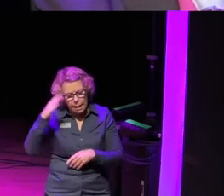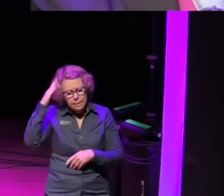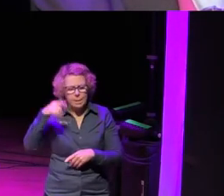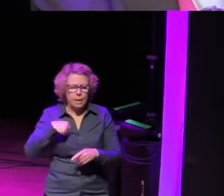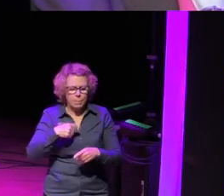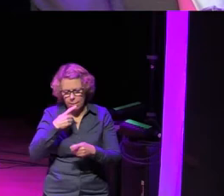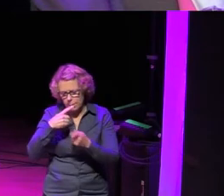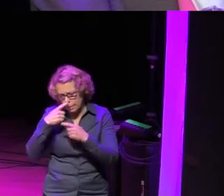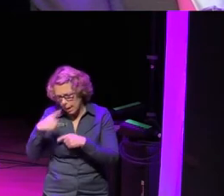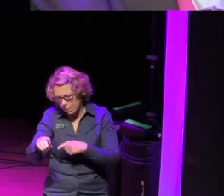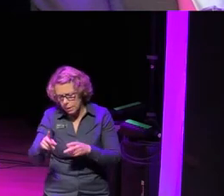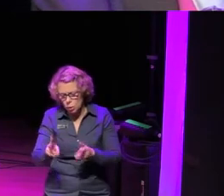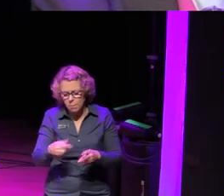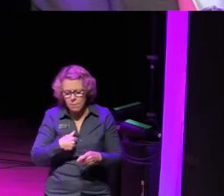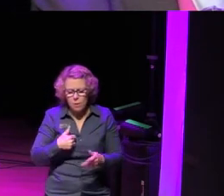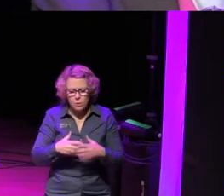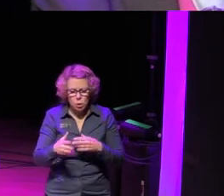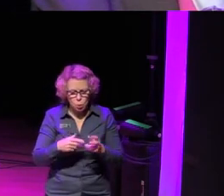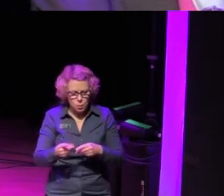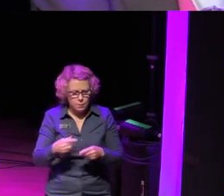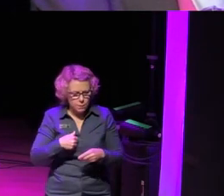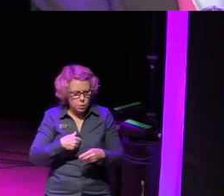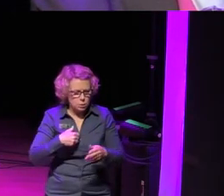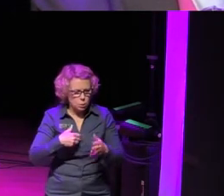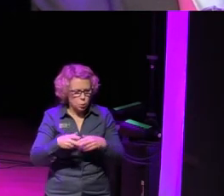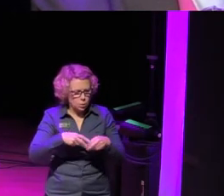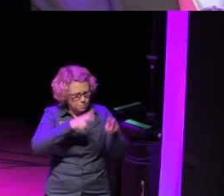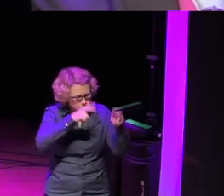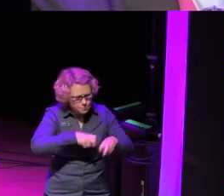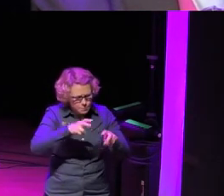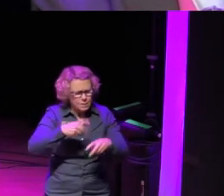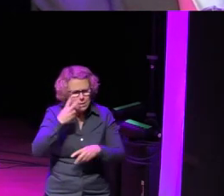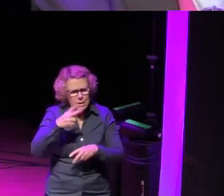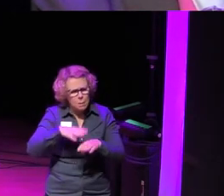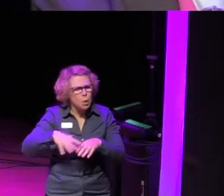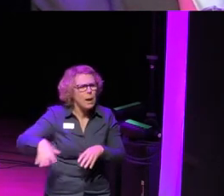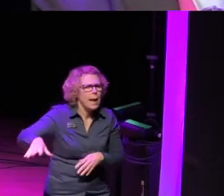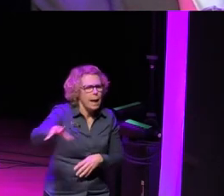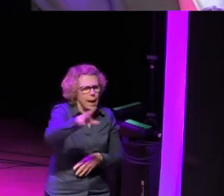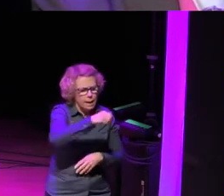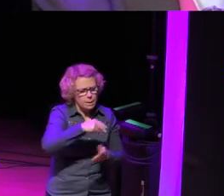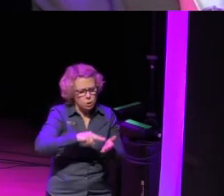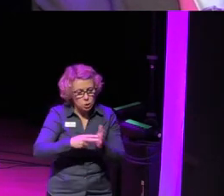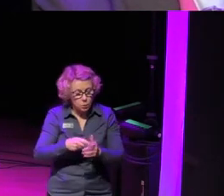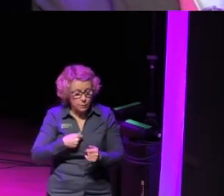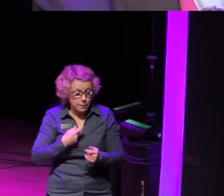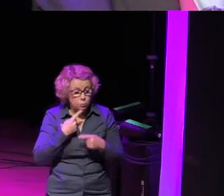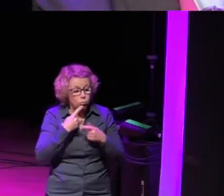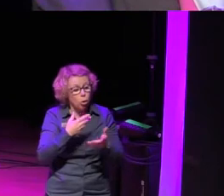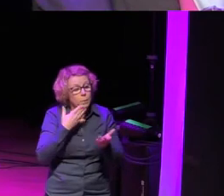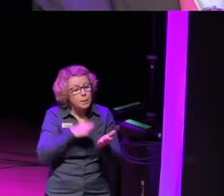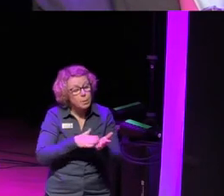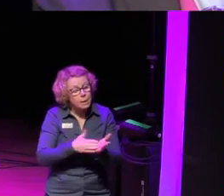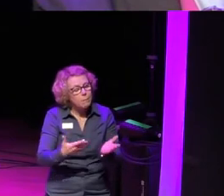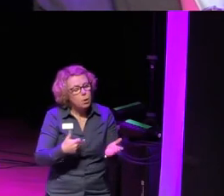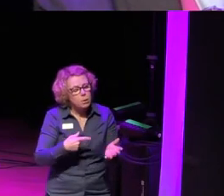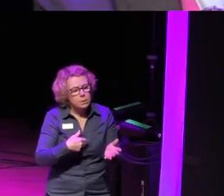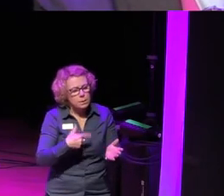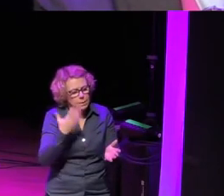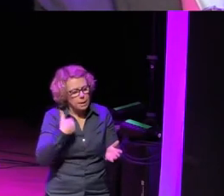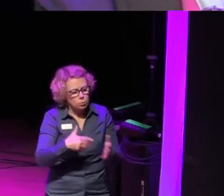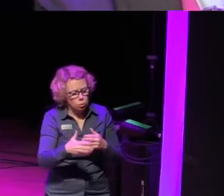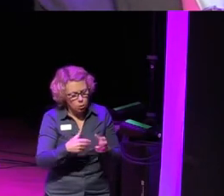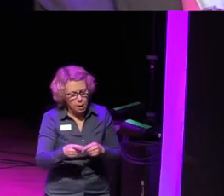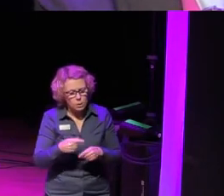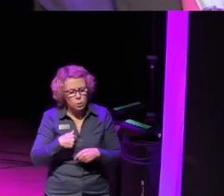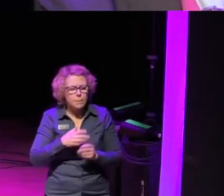of the things, we did a systemic investigation where you look at the whole system and then you recommend what they could do. One of the things that we asked them to do